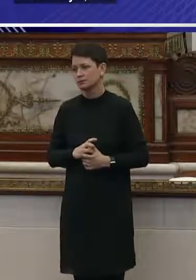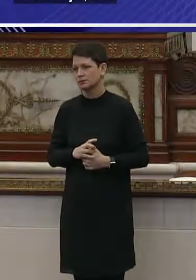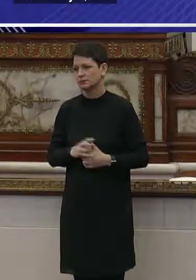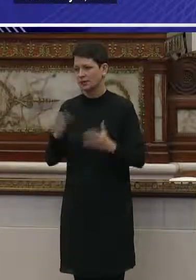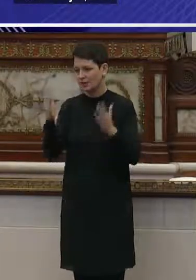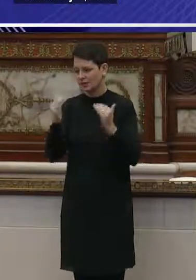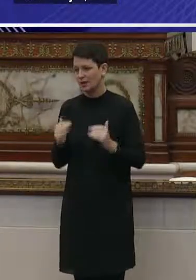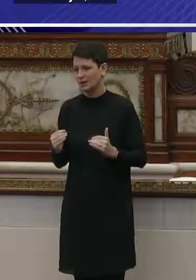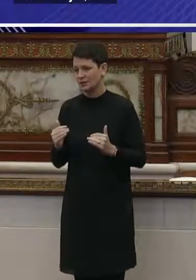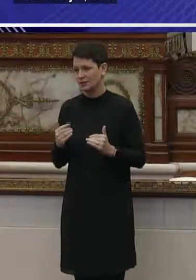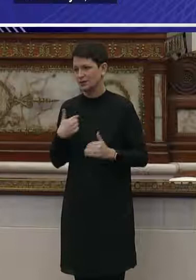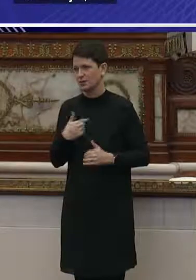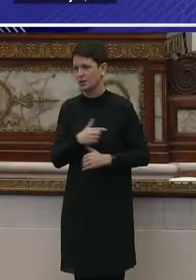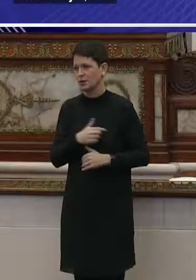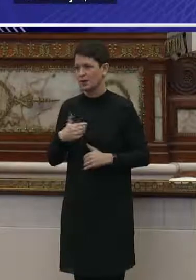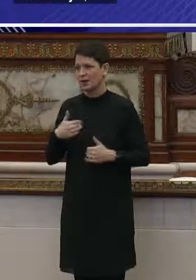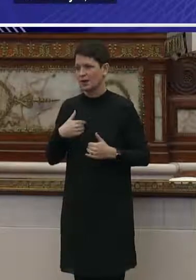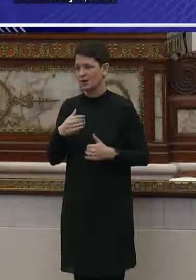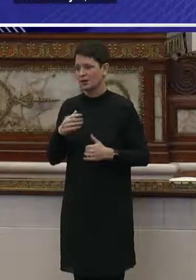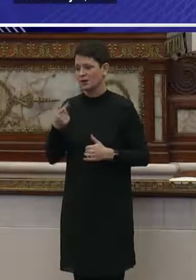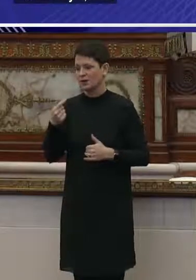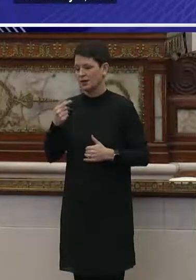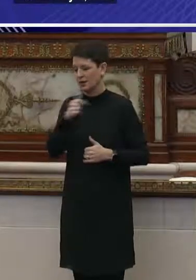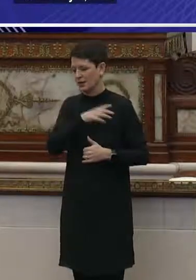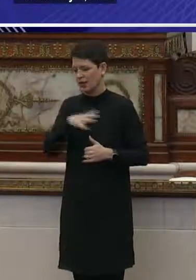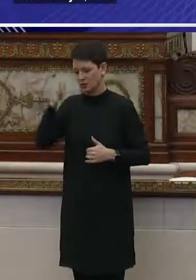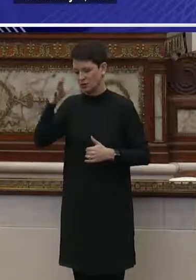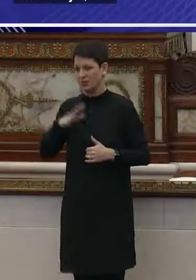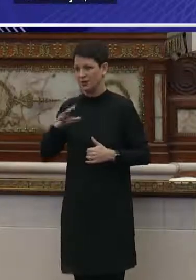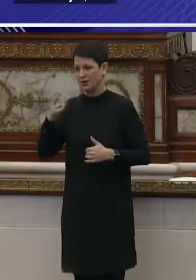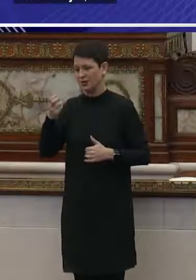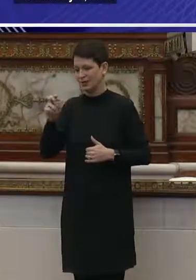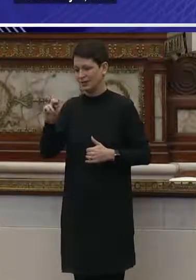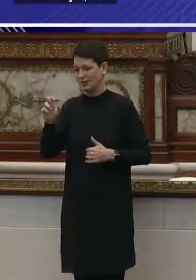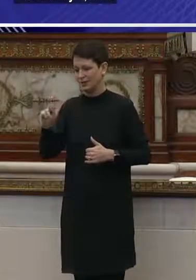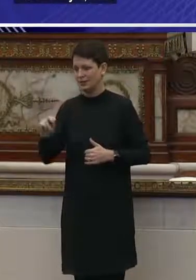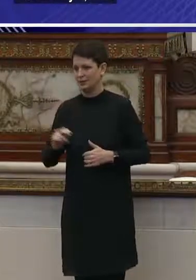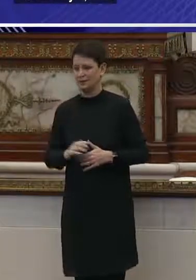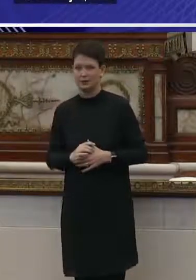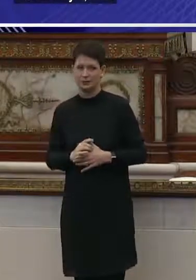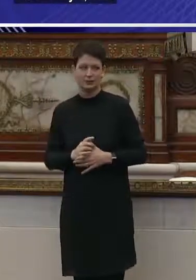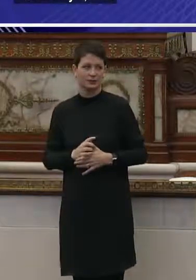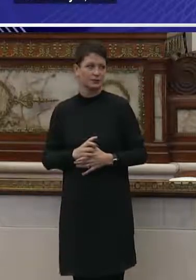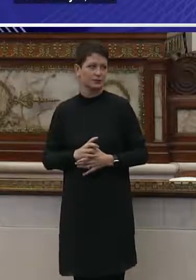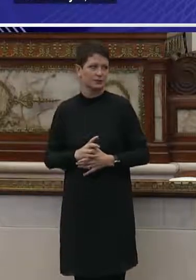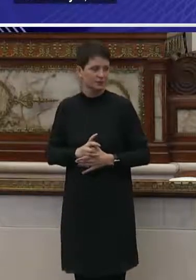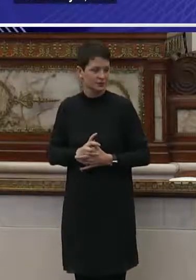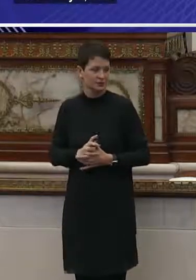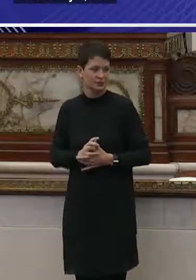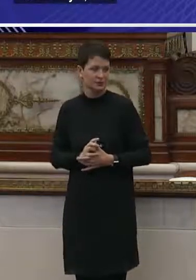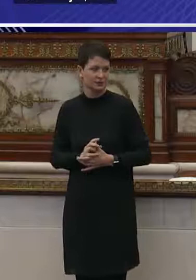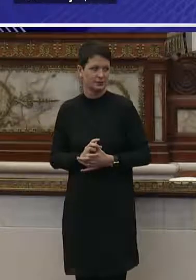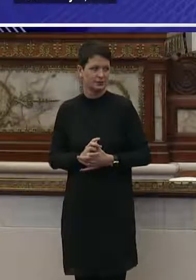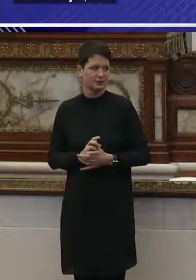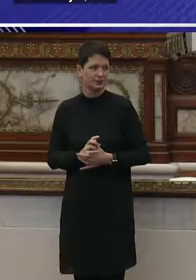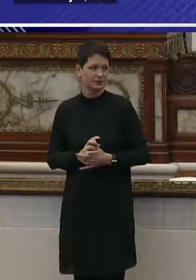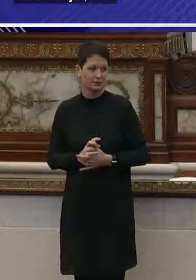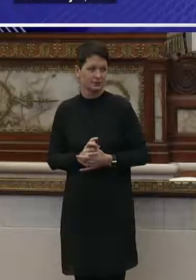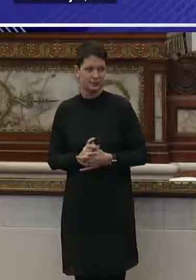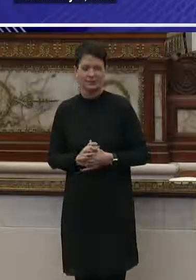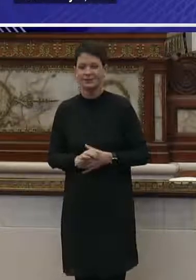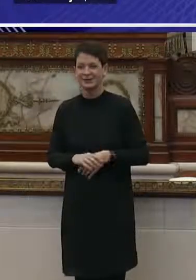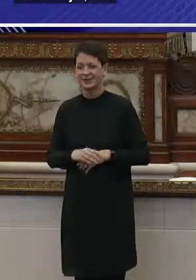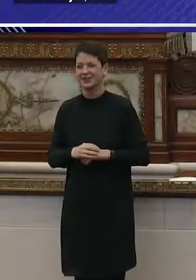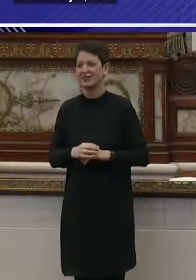Okay, next up we have Councilman Heenan. Councilman Heenan. Thank you, Madam Chair. And first, I want